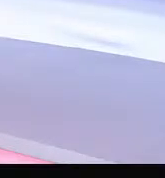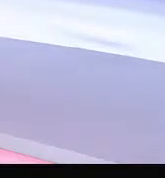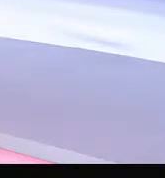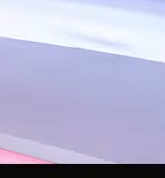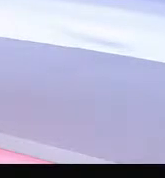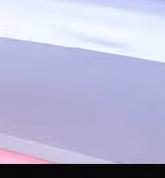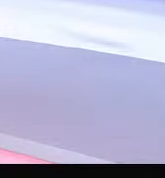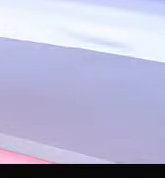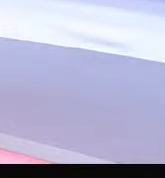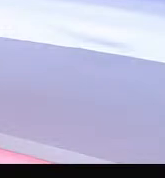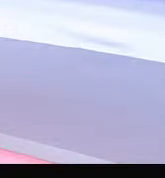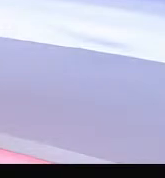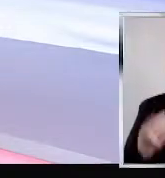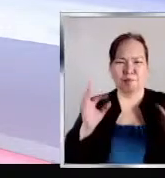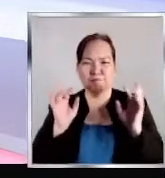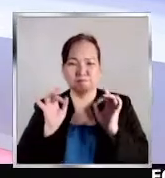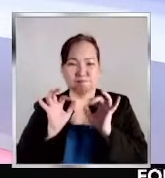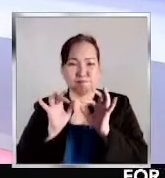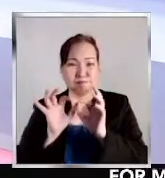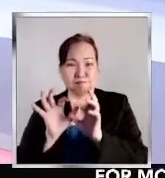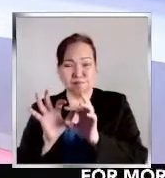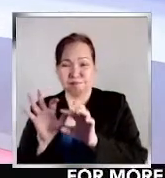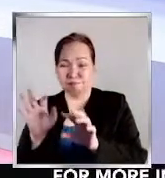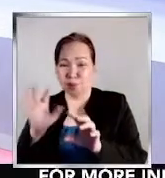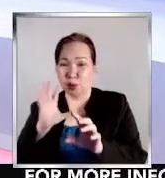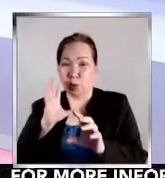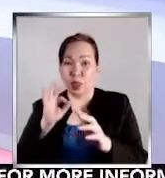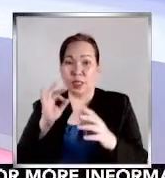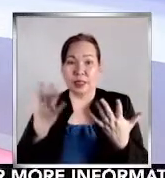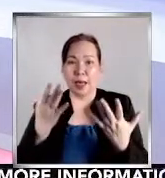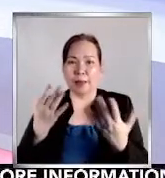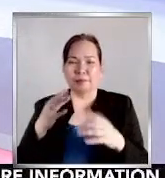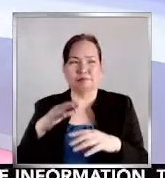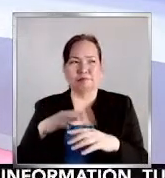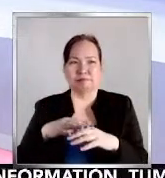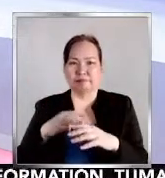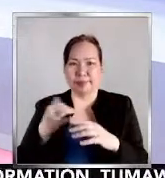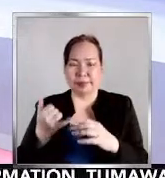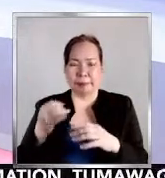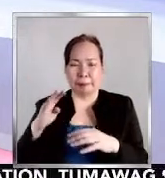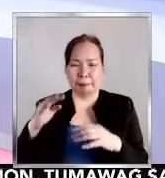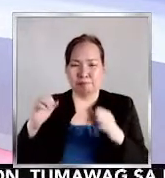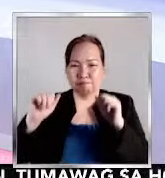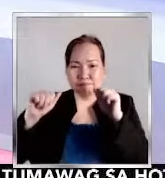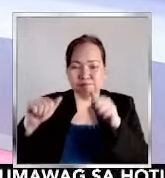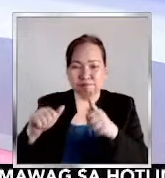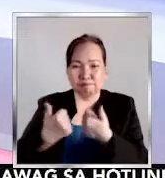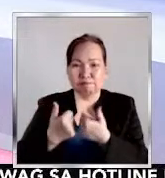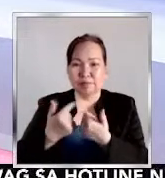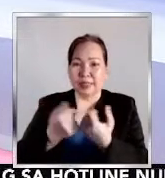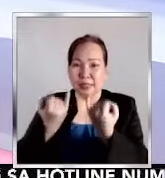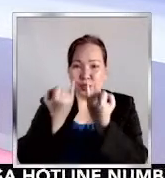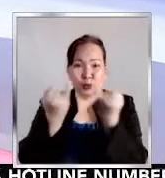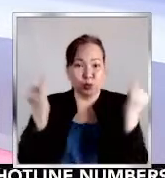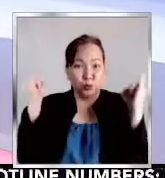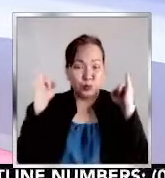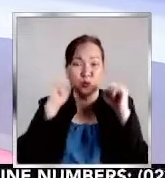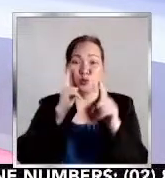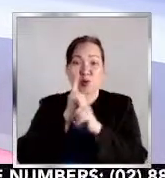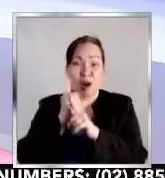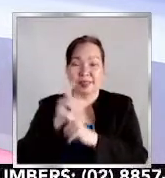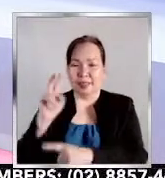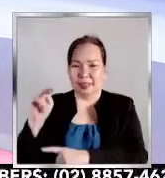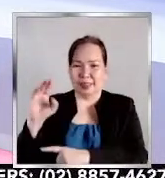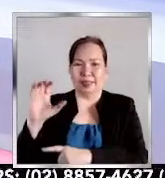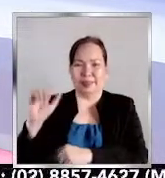Diregsahan ng fans sa makasaysayang Battle of Intramuros ngayong Season 97 ng National Collegiate Athletic Association o NCAA kung